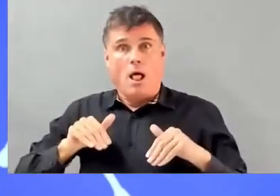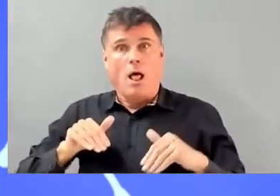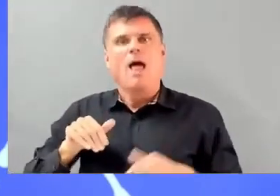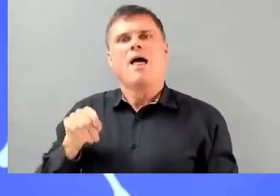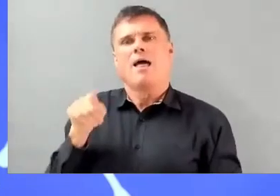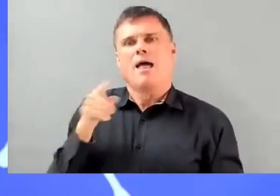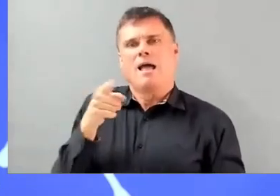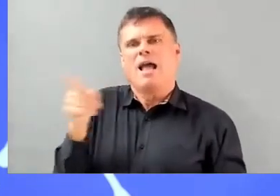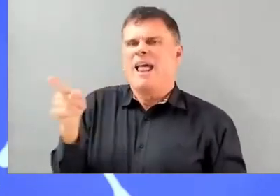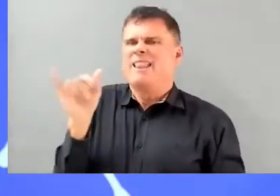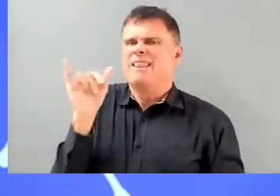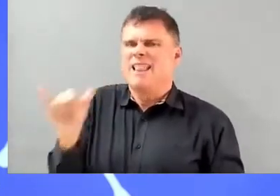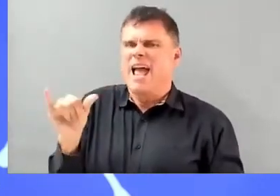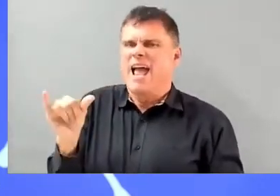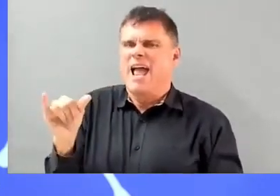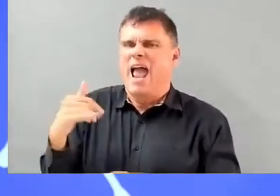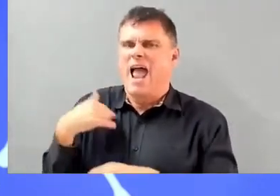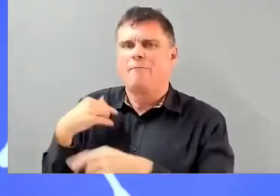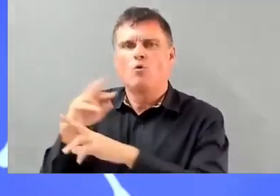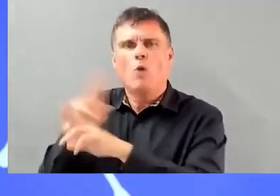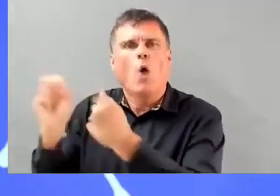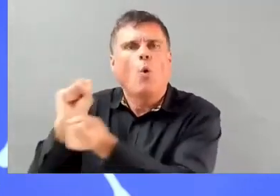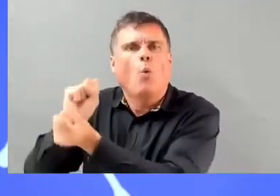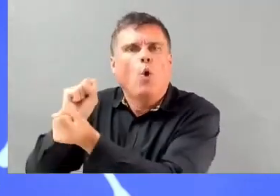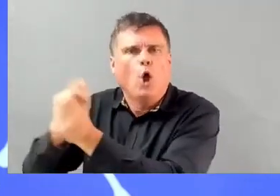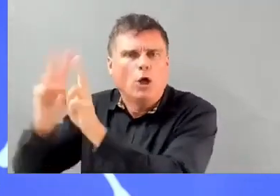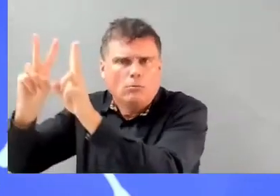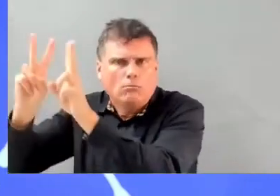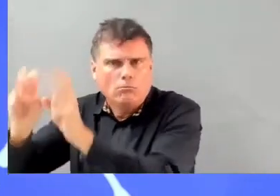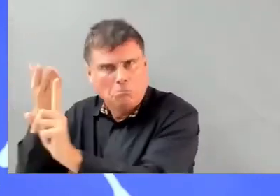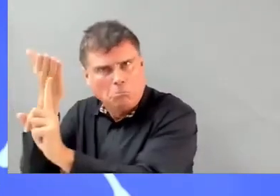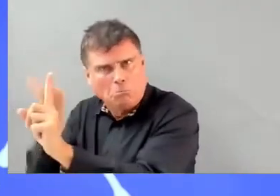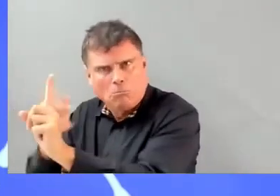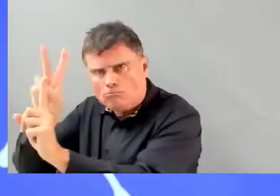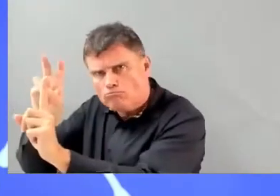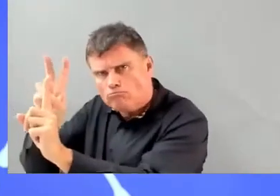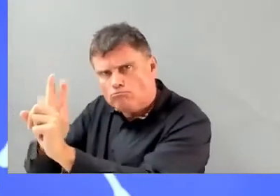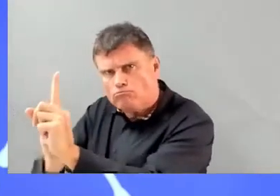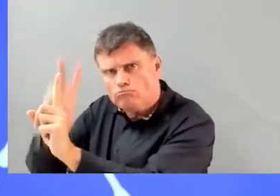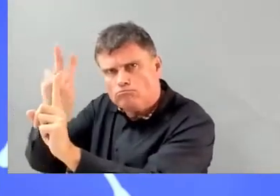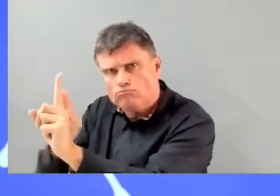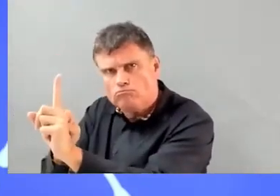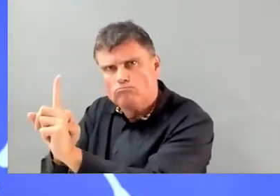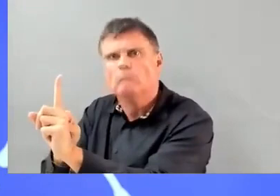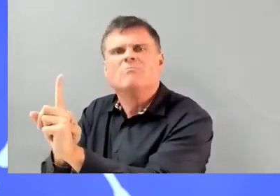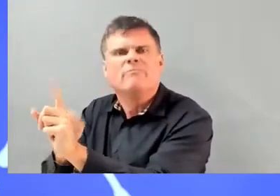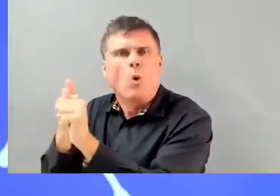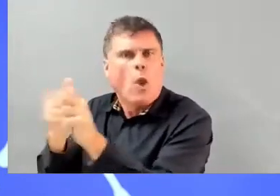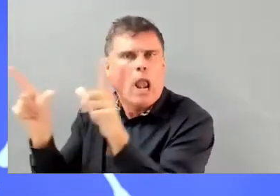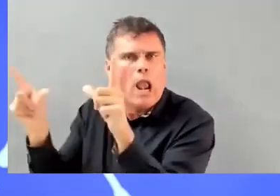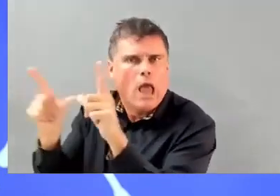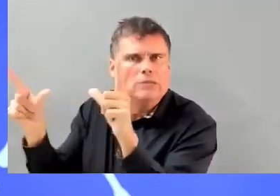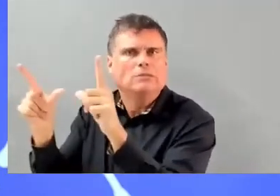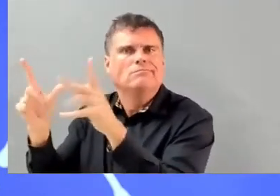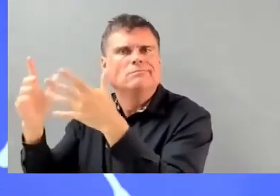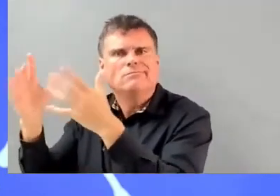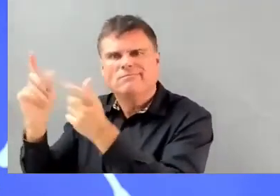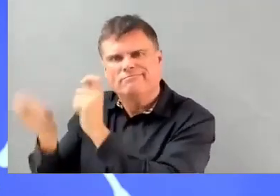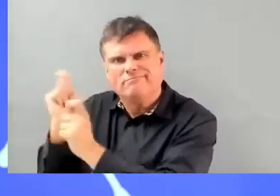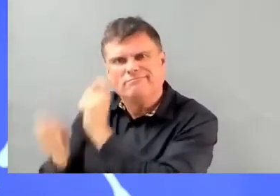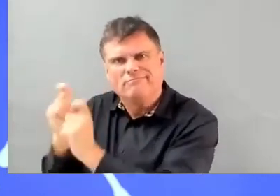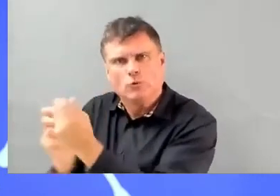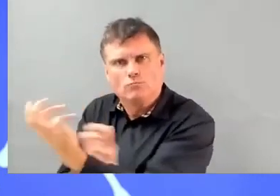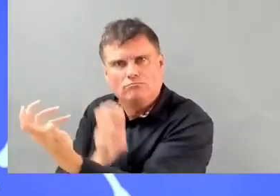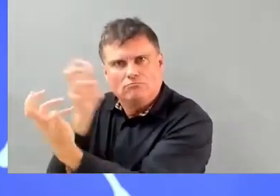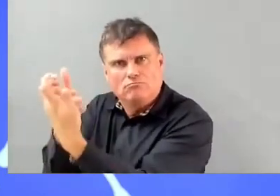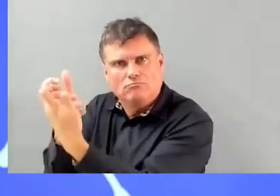Program, of the changes that we're working on with the college, which are significant and historic changes and reflect the commitment not just of the government and of the